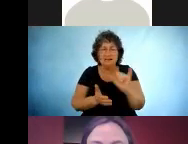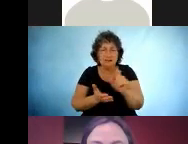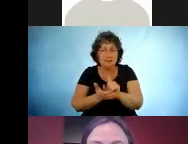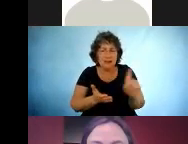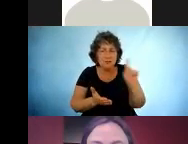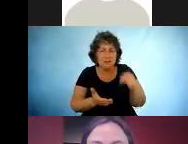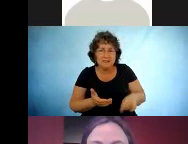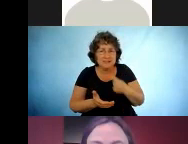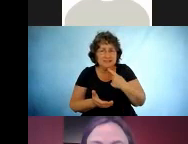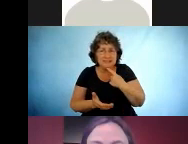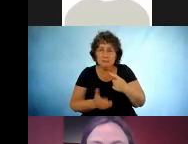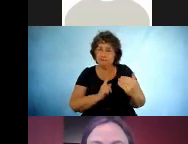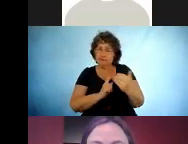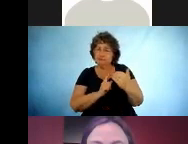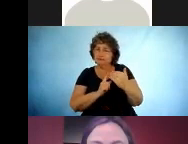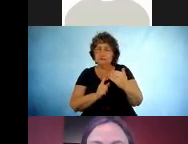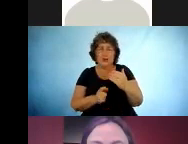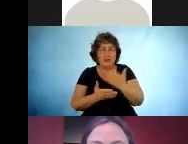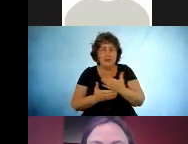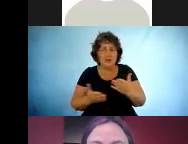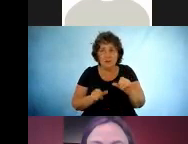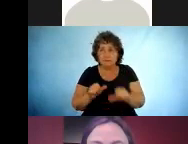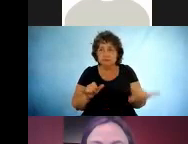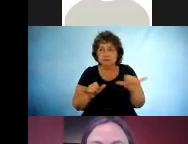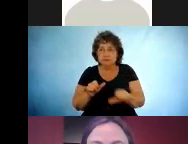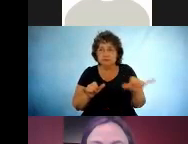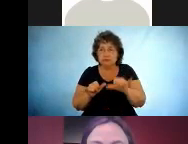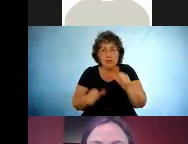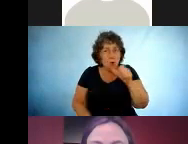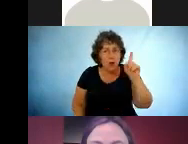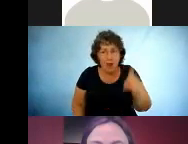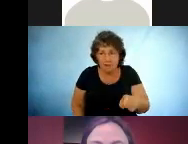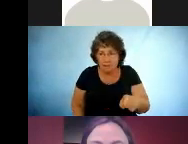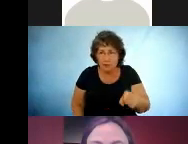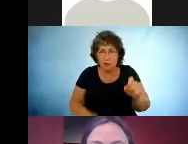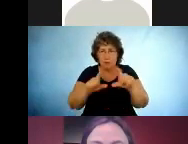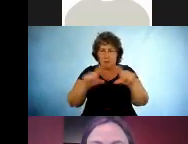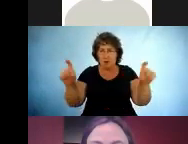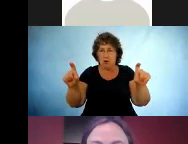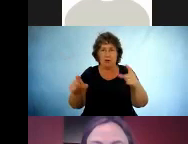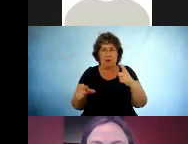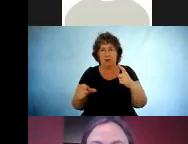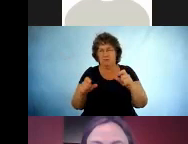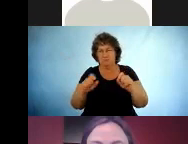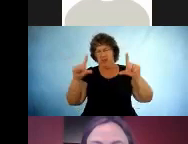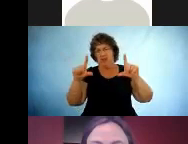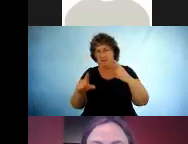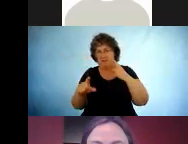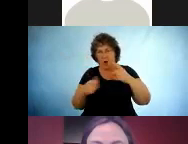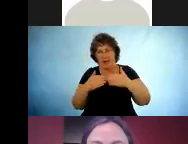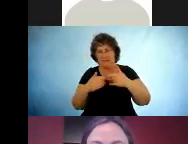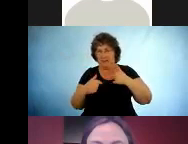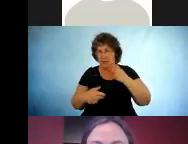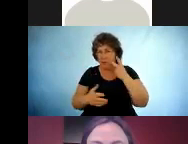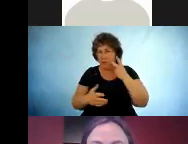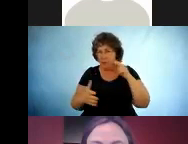have to stay as we see, written bold in block letters, more easy for me to read. It still took me a